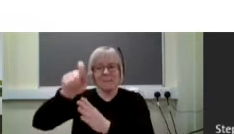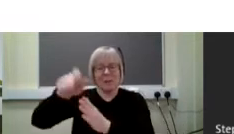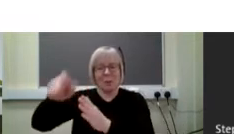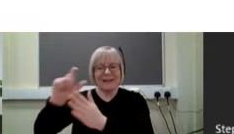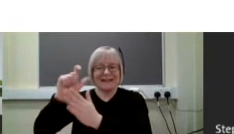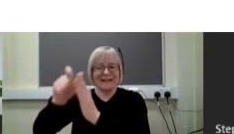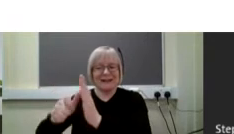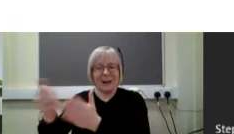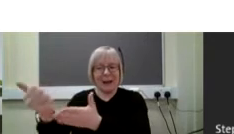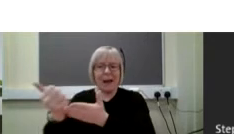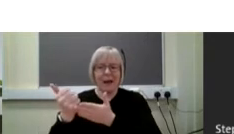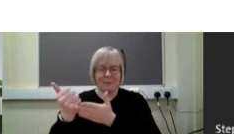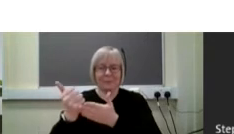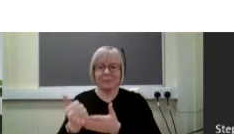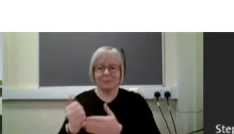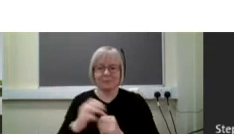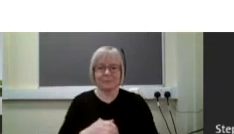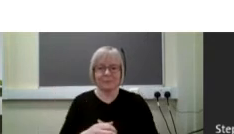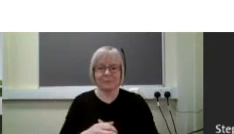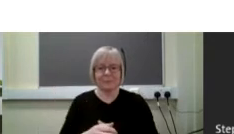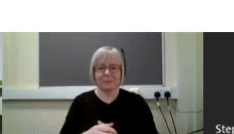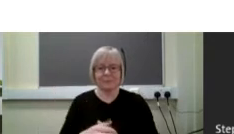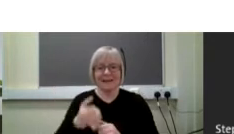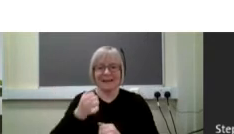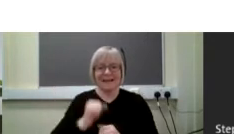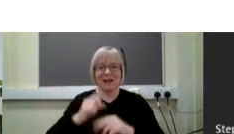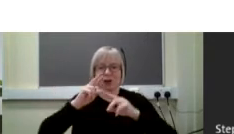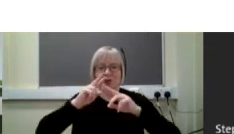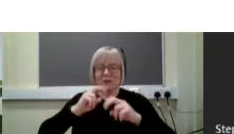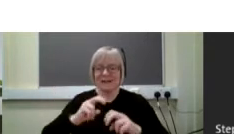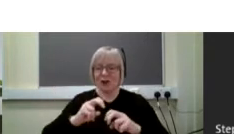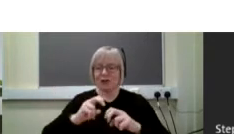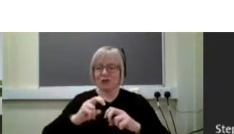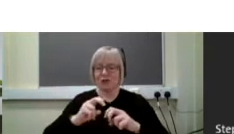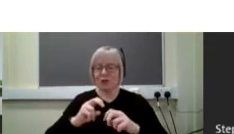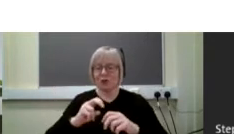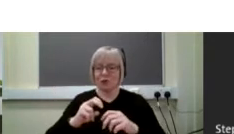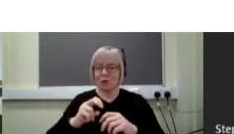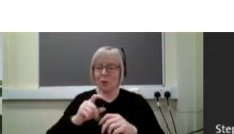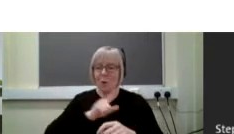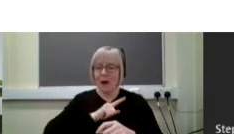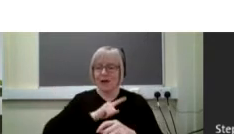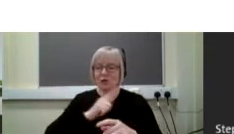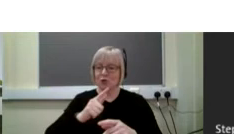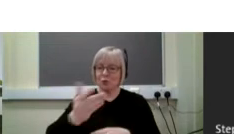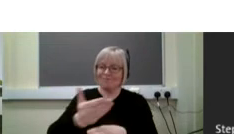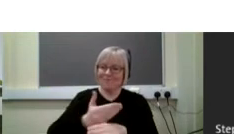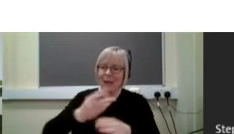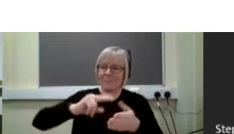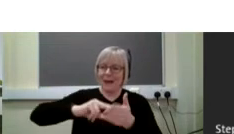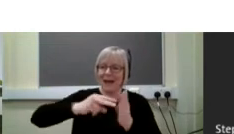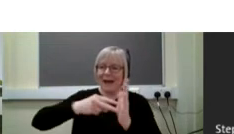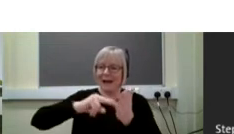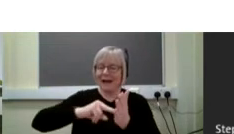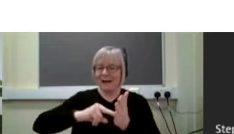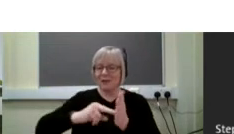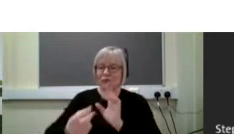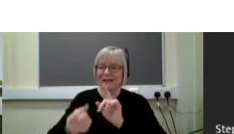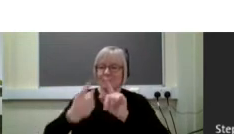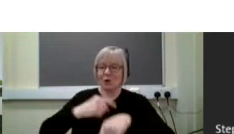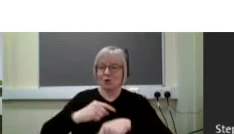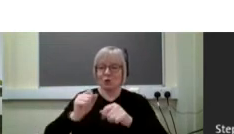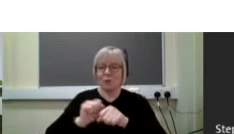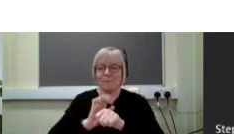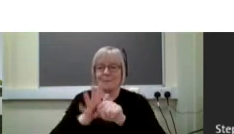Research with adolescents with disabilities is necessary to plan and implement an inclusive response to the pandemic.